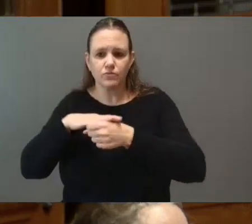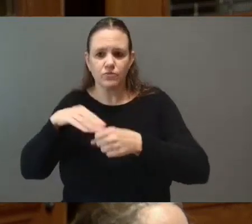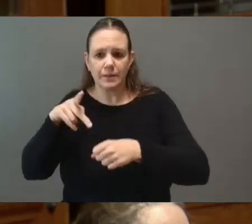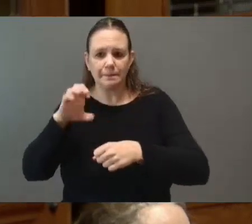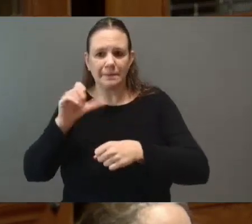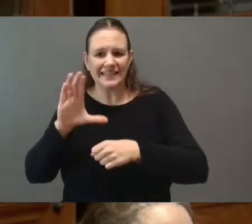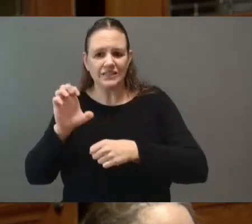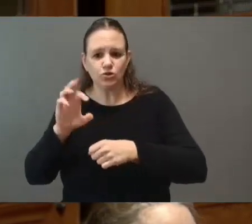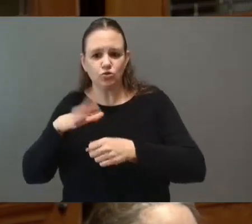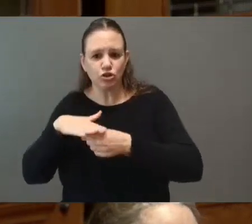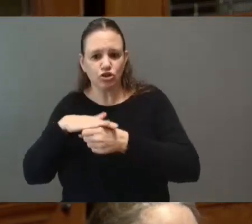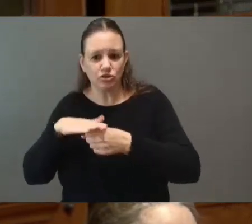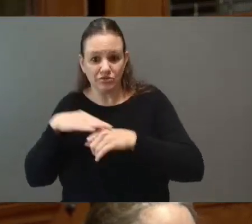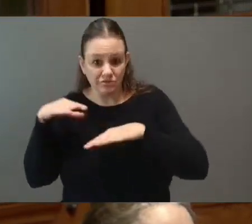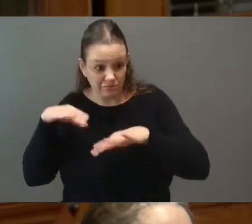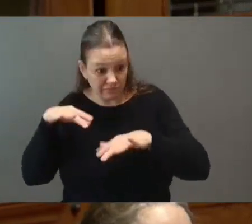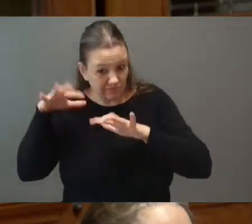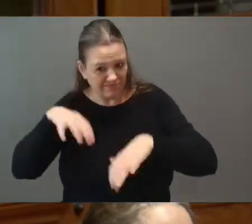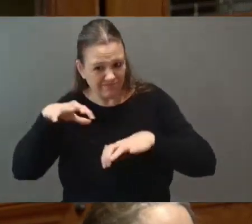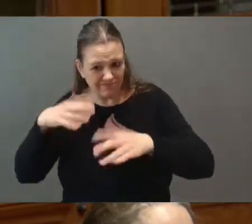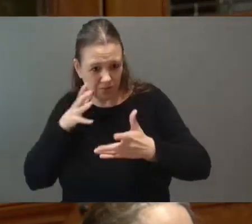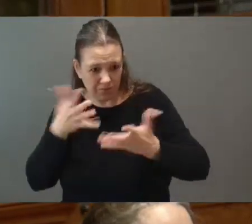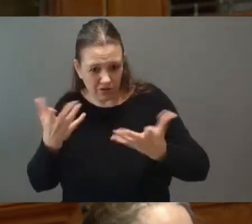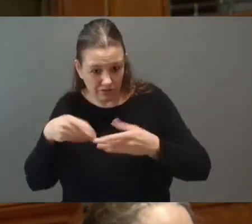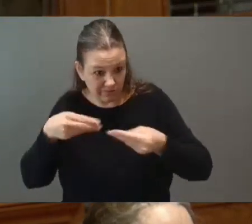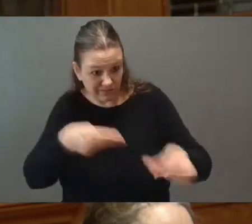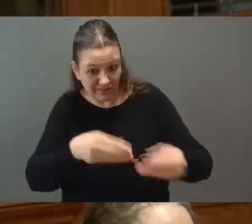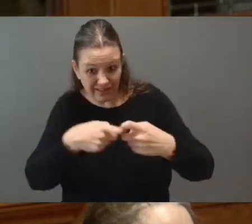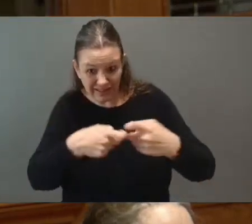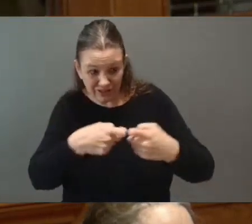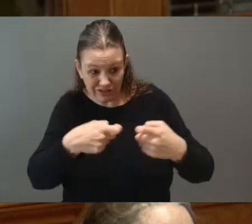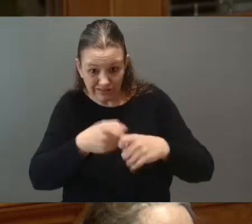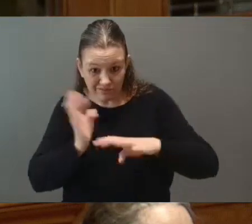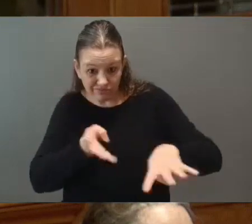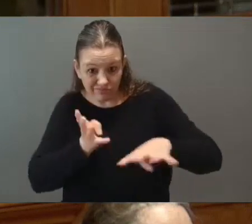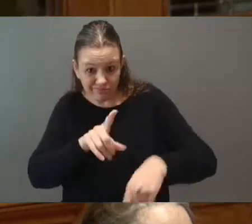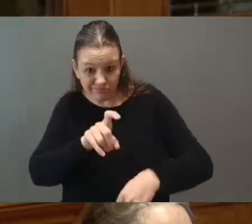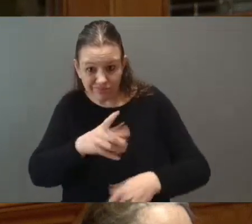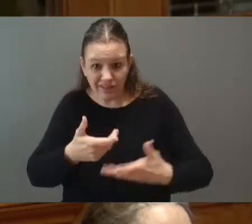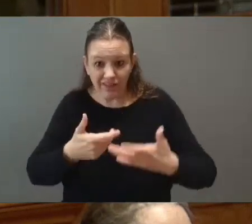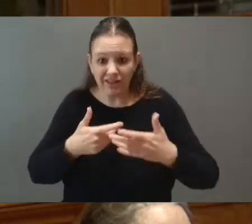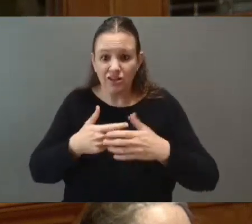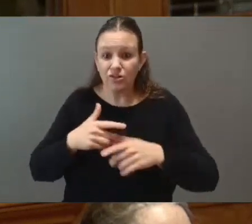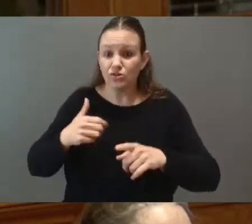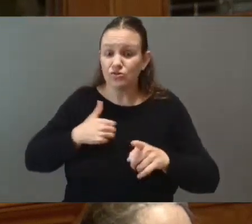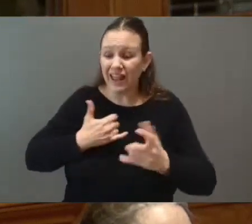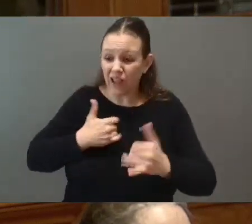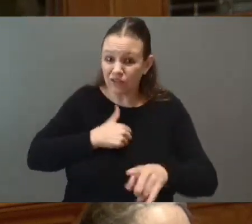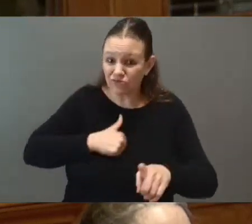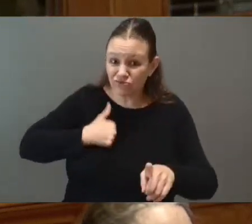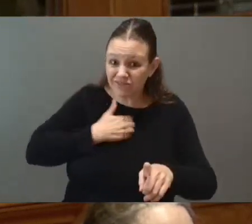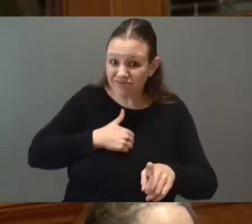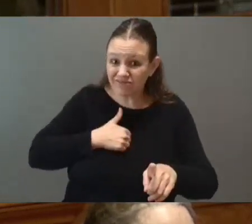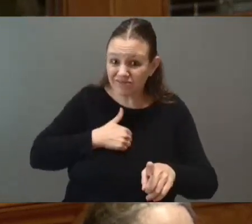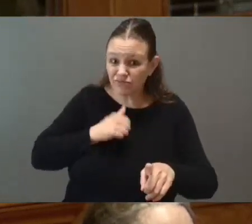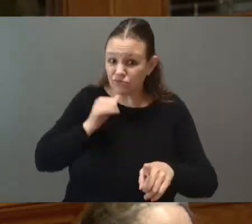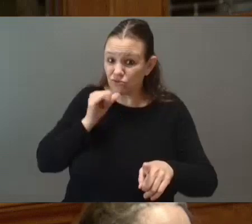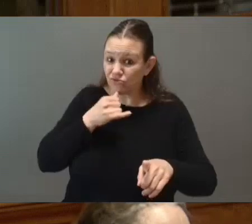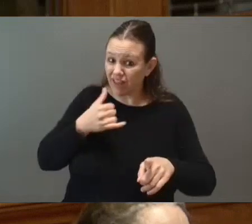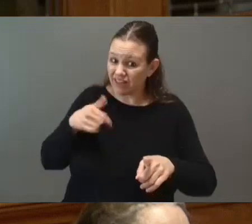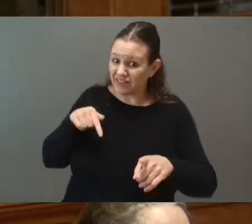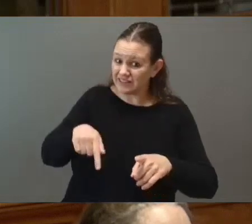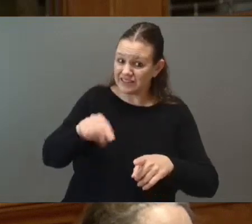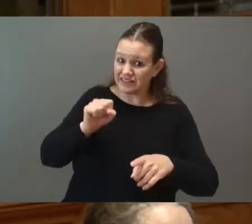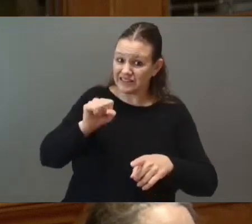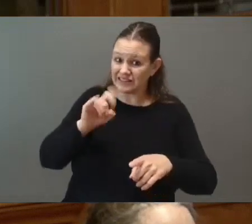regret approving Site C, particularly given the huge financial burden it will put on the people of BC, while